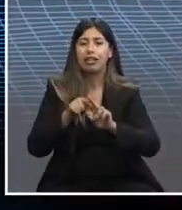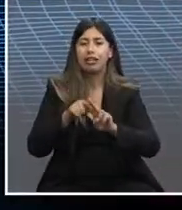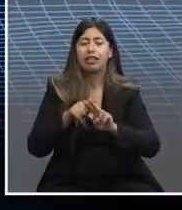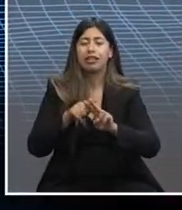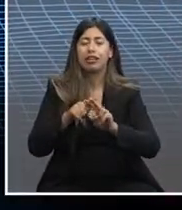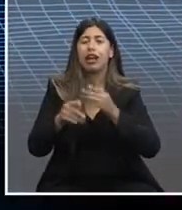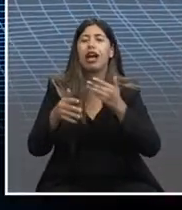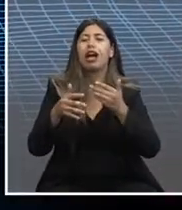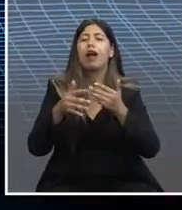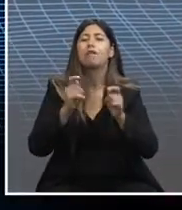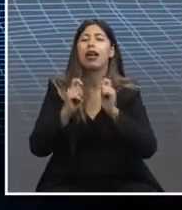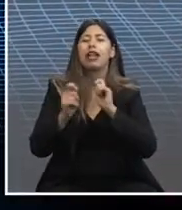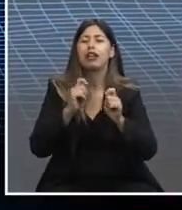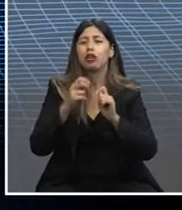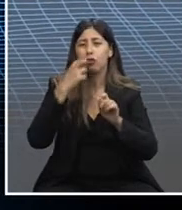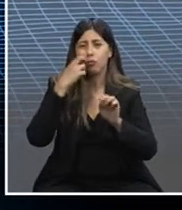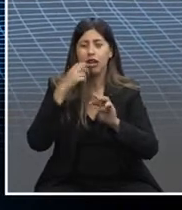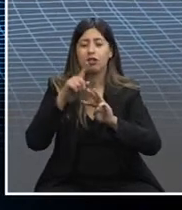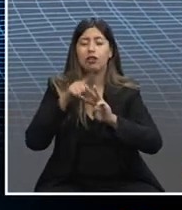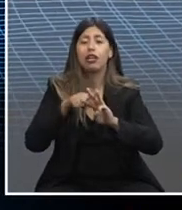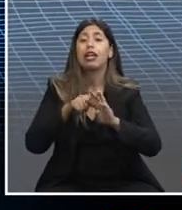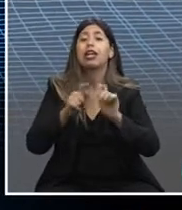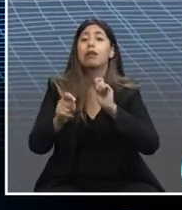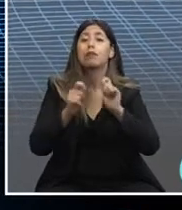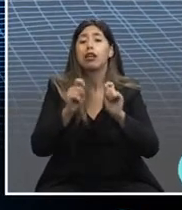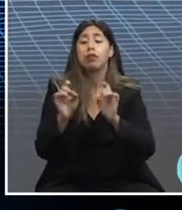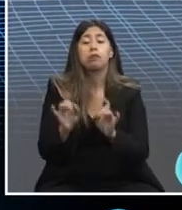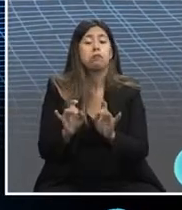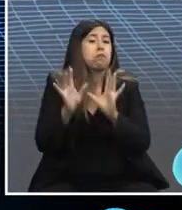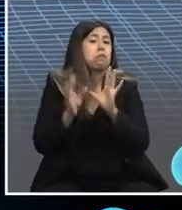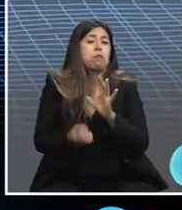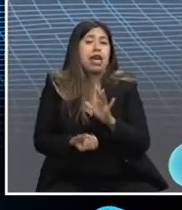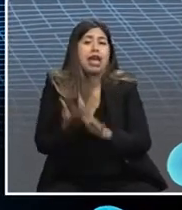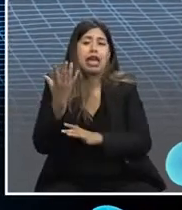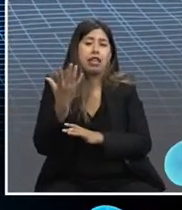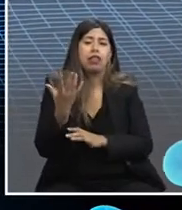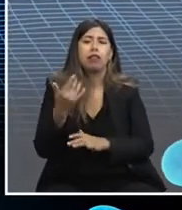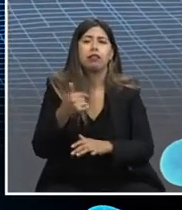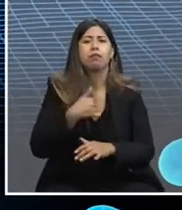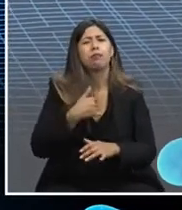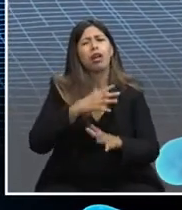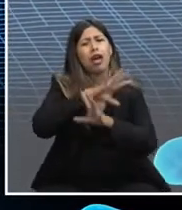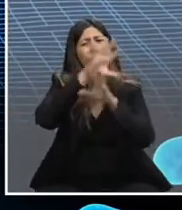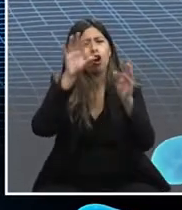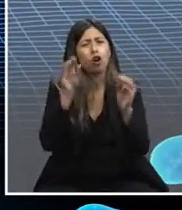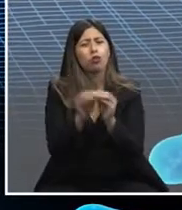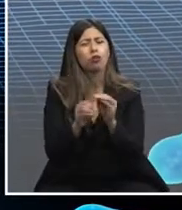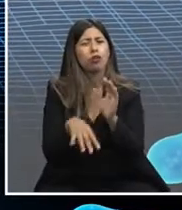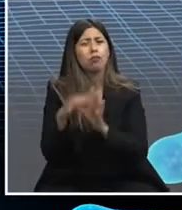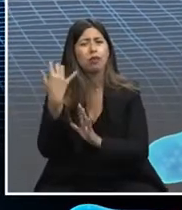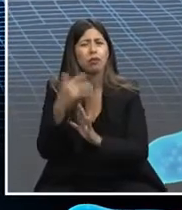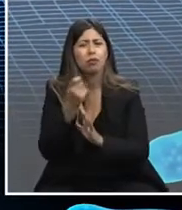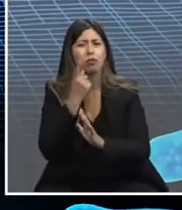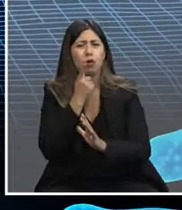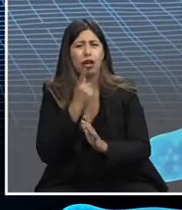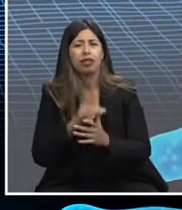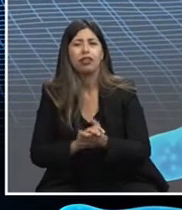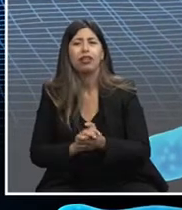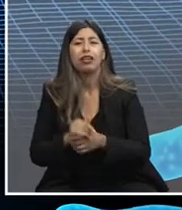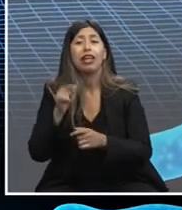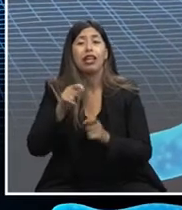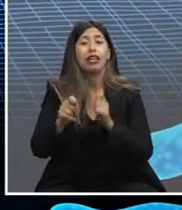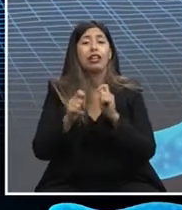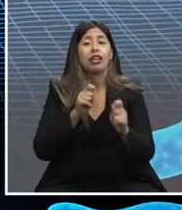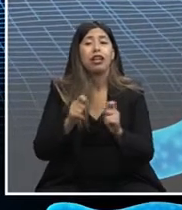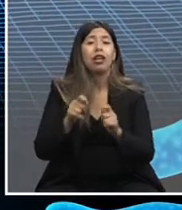risks. And one of my most important conclusions is that these risks aren't equal. The stakes are similar, but some risks are much more